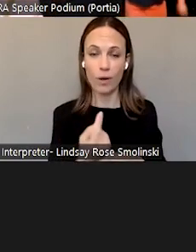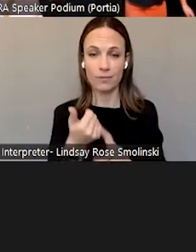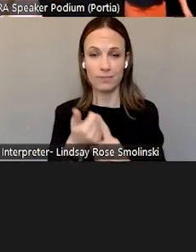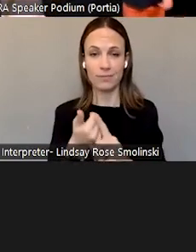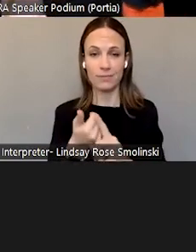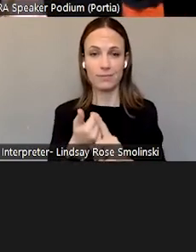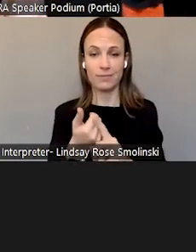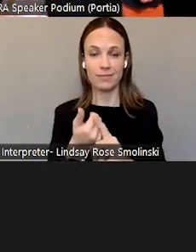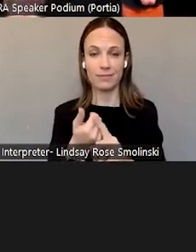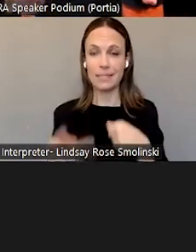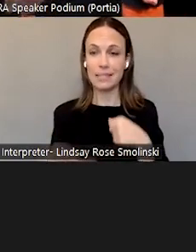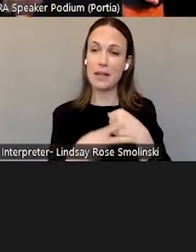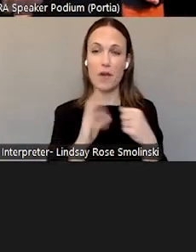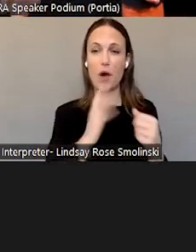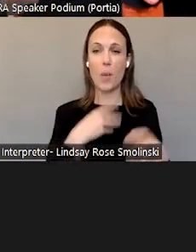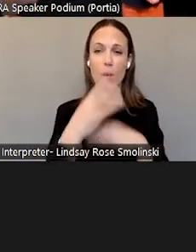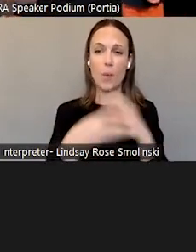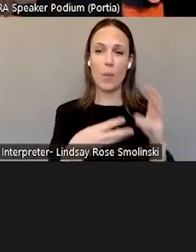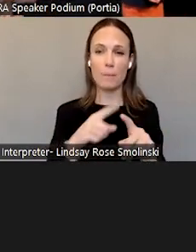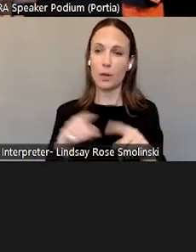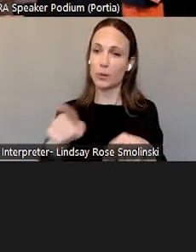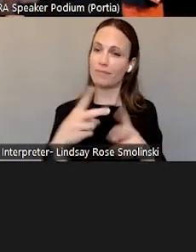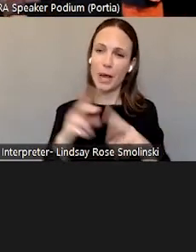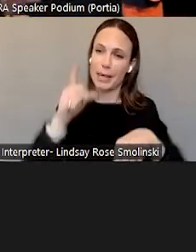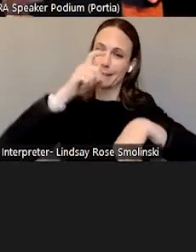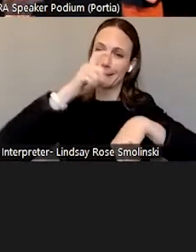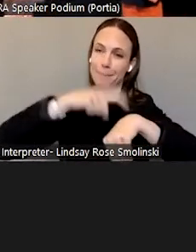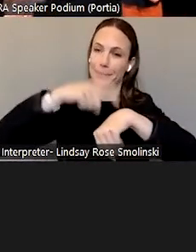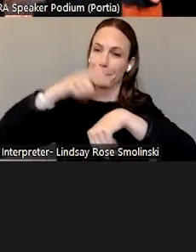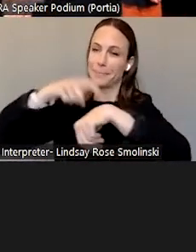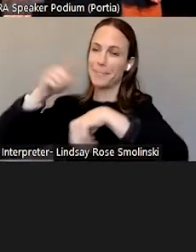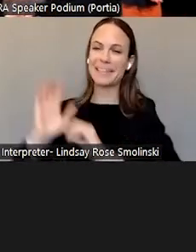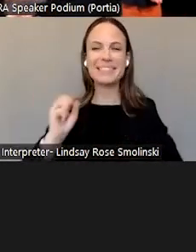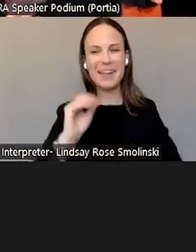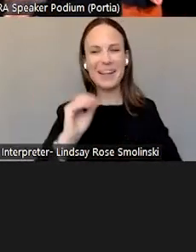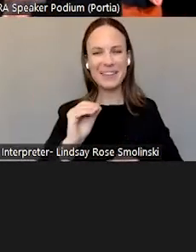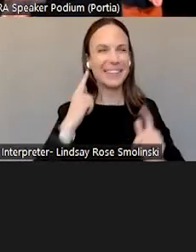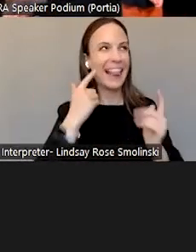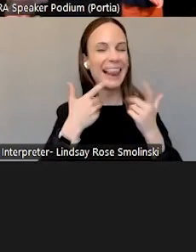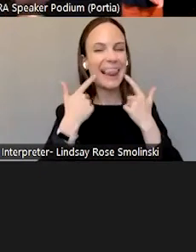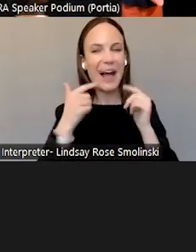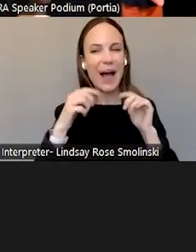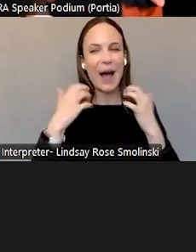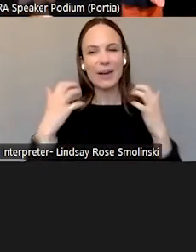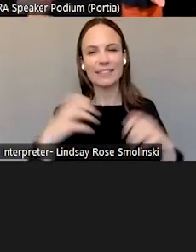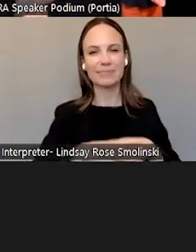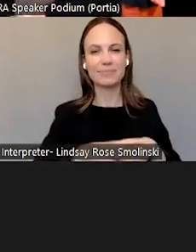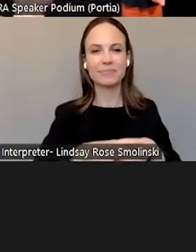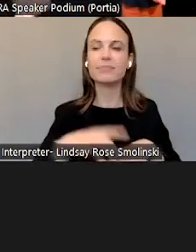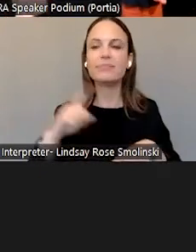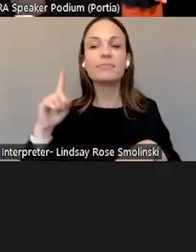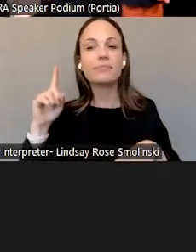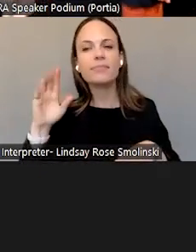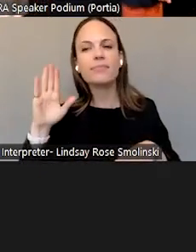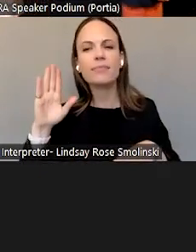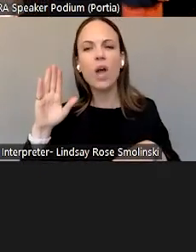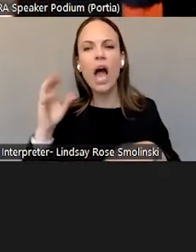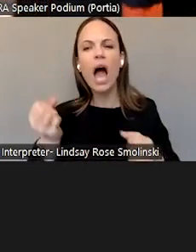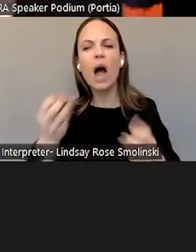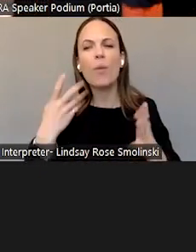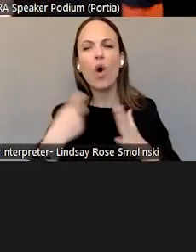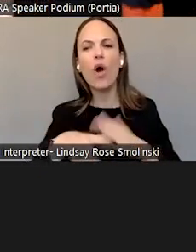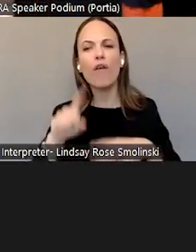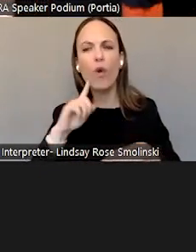saving our world, but you're also very timely. So questions, anyone from the Yeah. audience? So I have a question. How much does it cost for